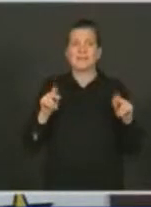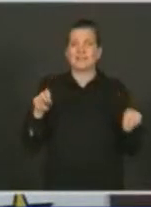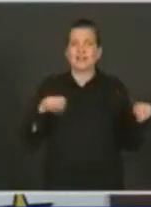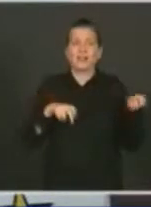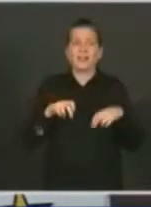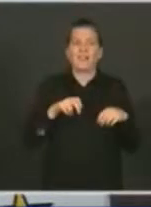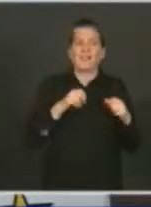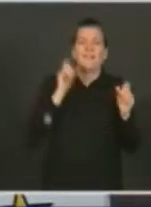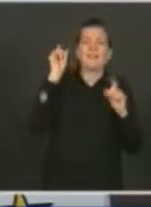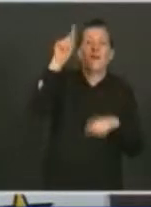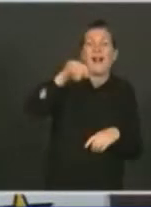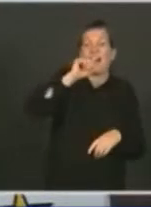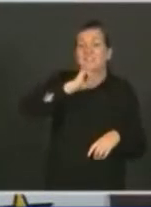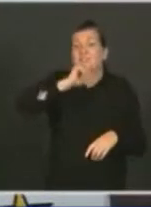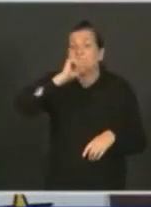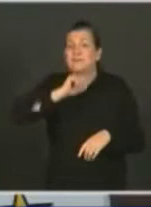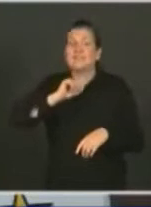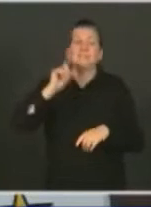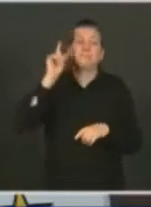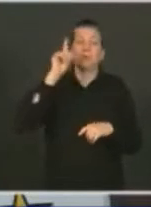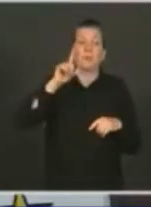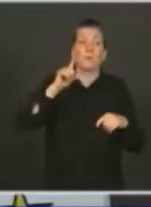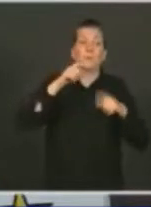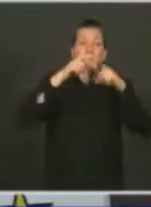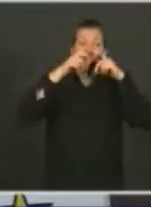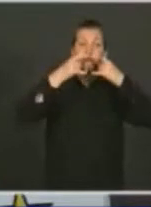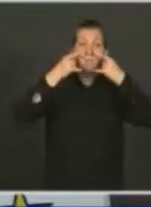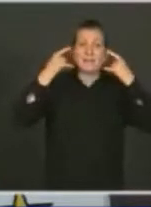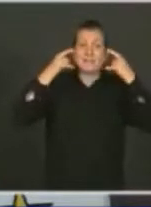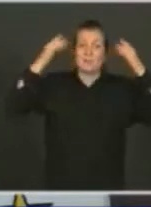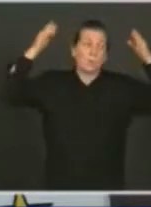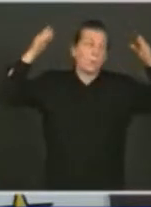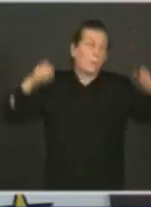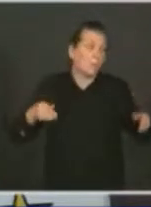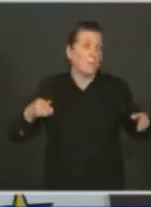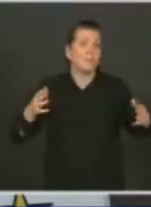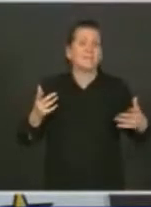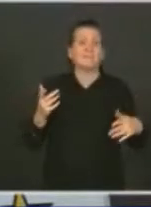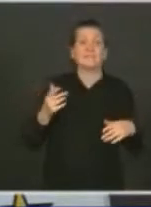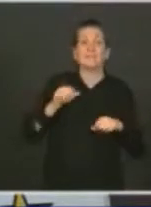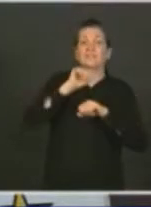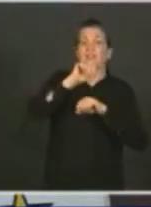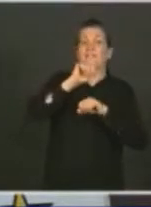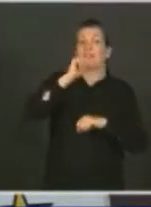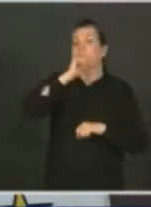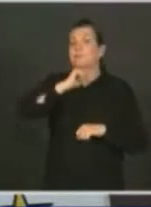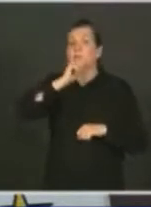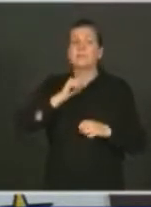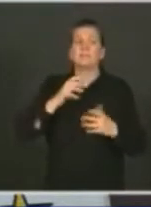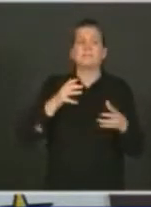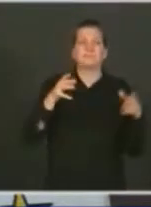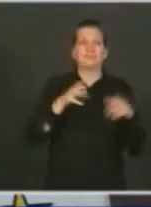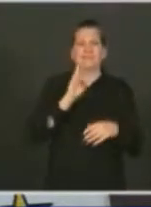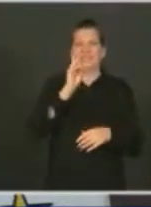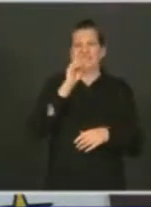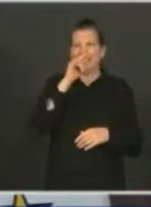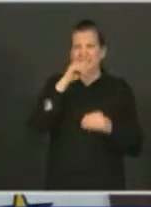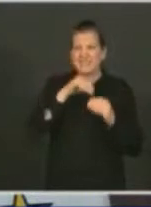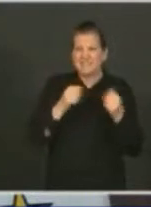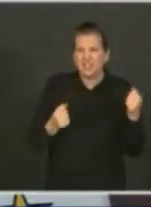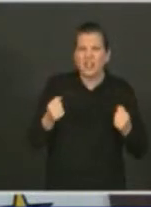no windows open, no masks on. I'm gonna have a little something for